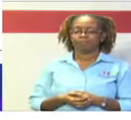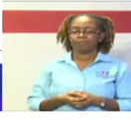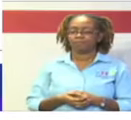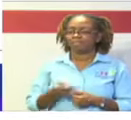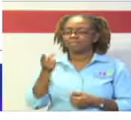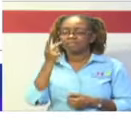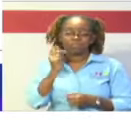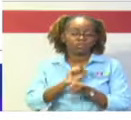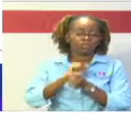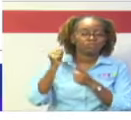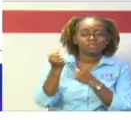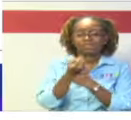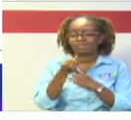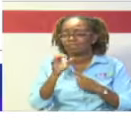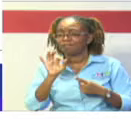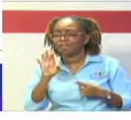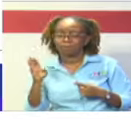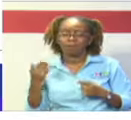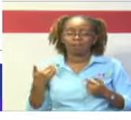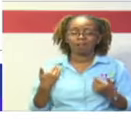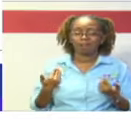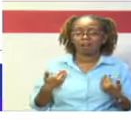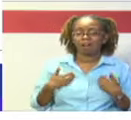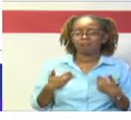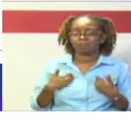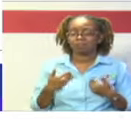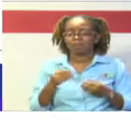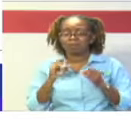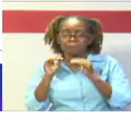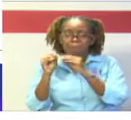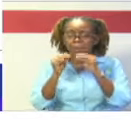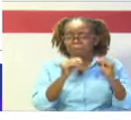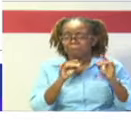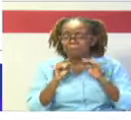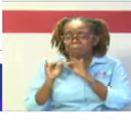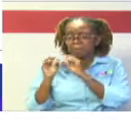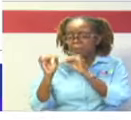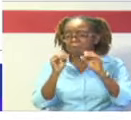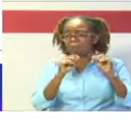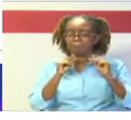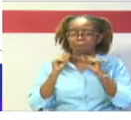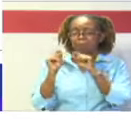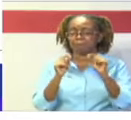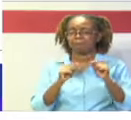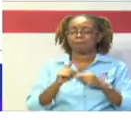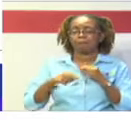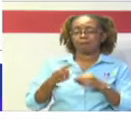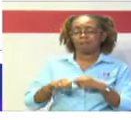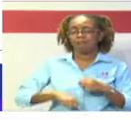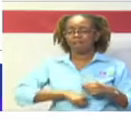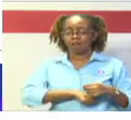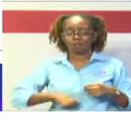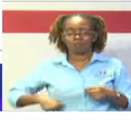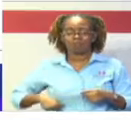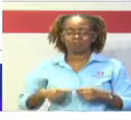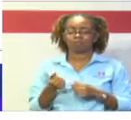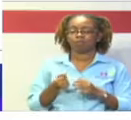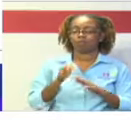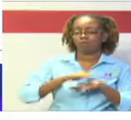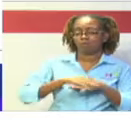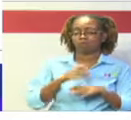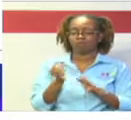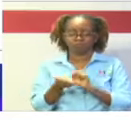about this. Is consideration being given now to reverse the stance regarding autopsies on COVID patients so that the exact cause of